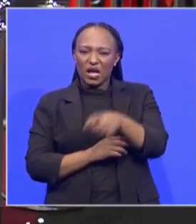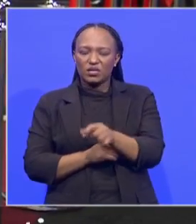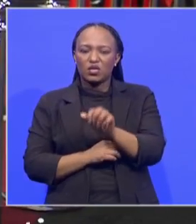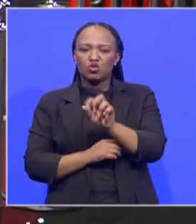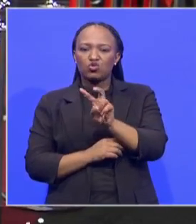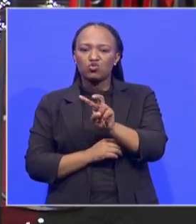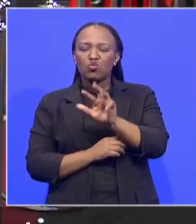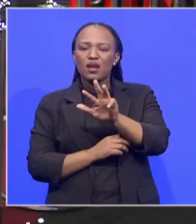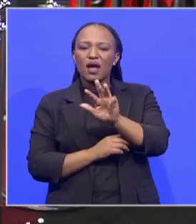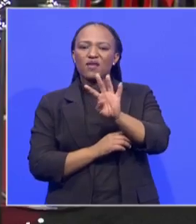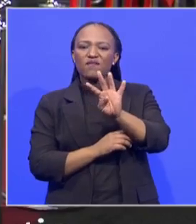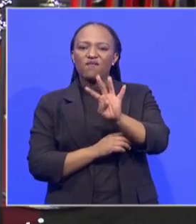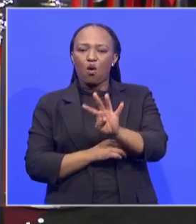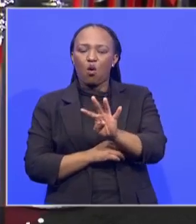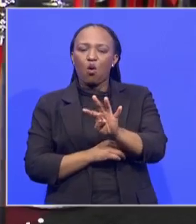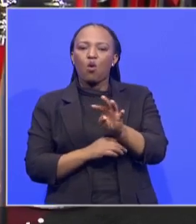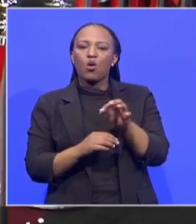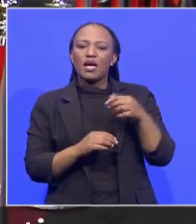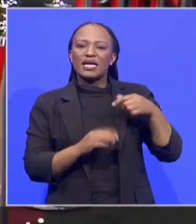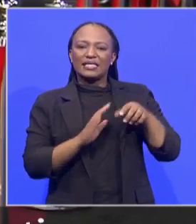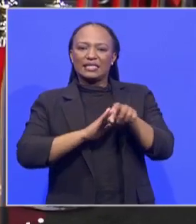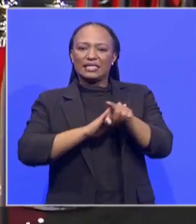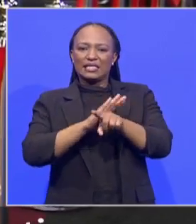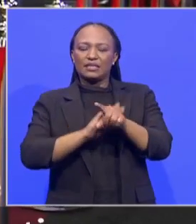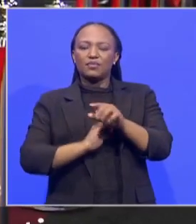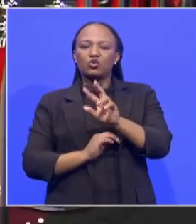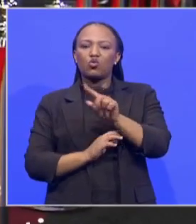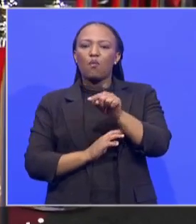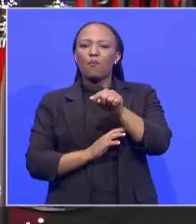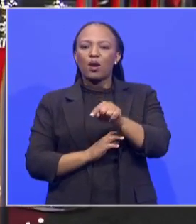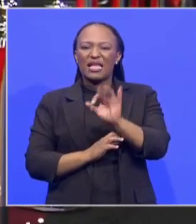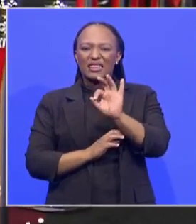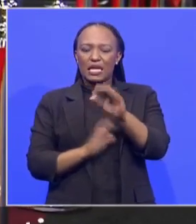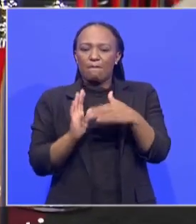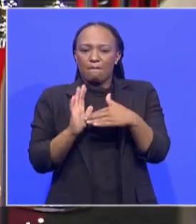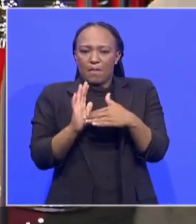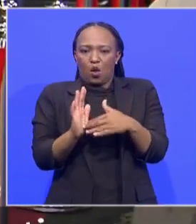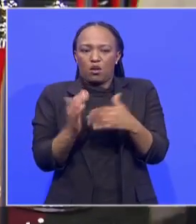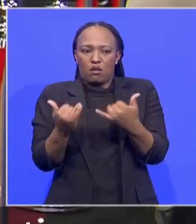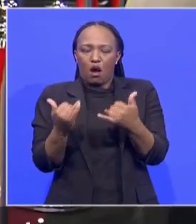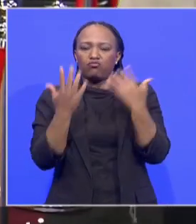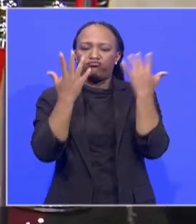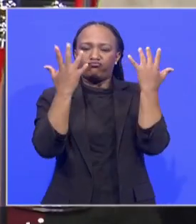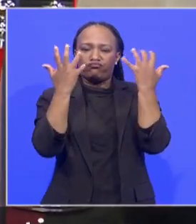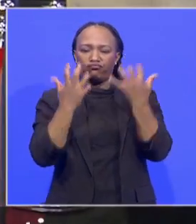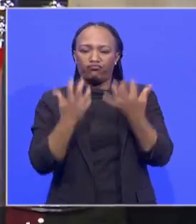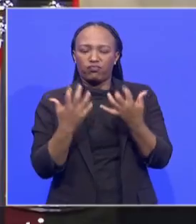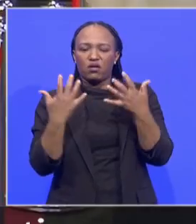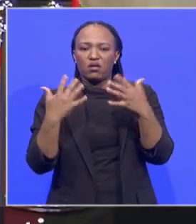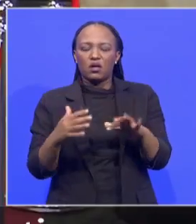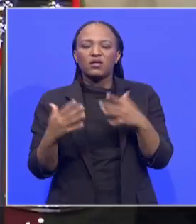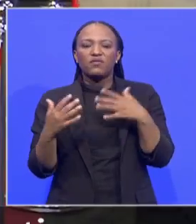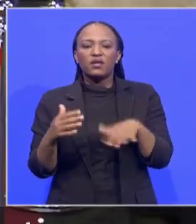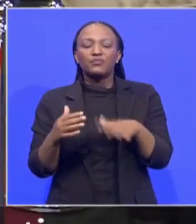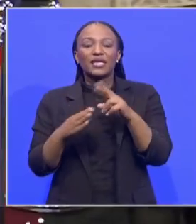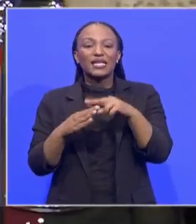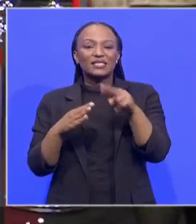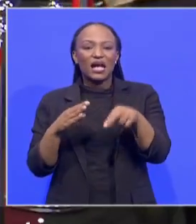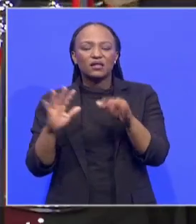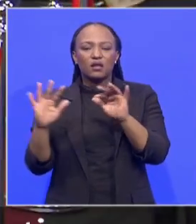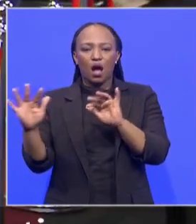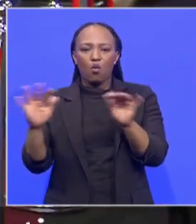23,292 voting districts, which represents 2.3 million votes cast. They also took us through the results capture, and of